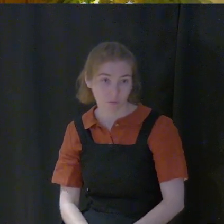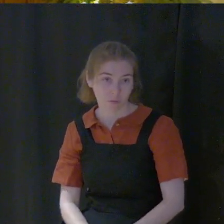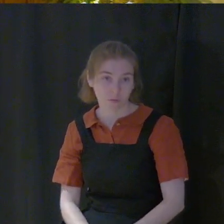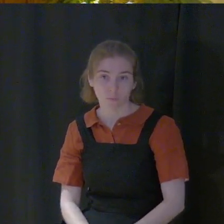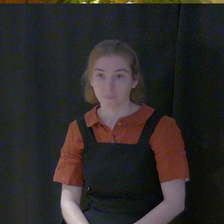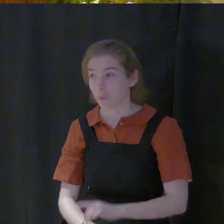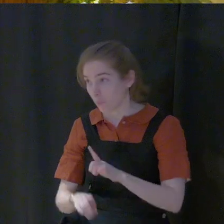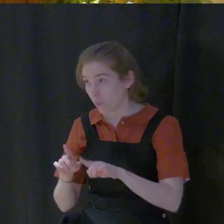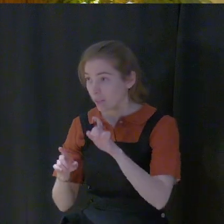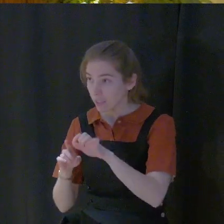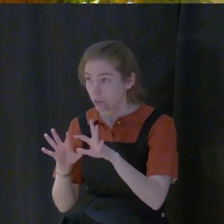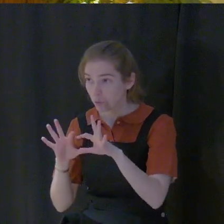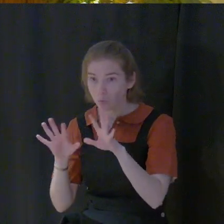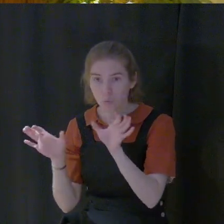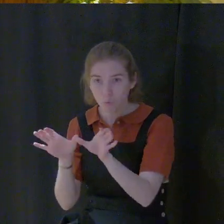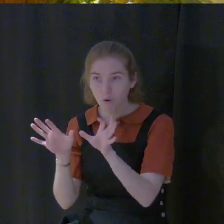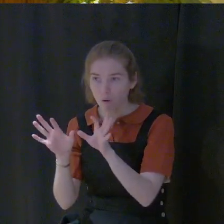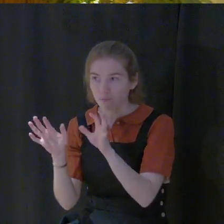But we have to do it as family.